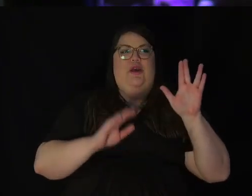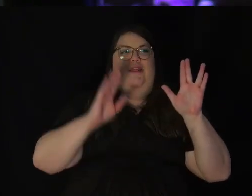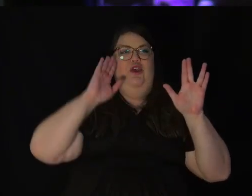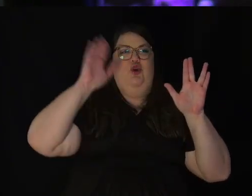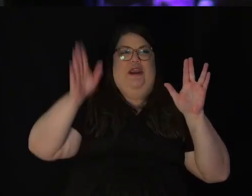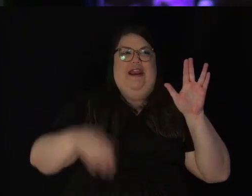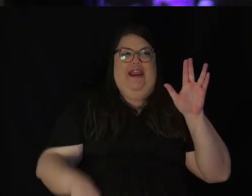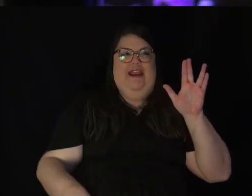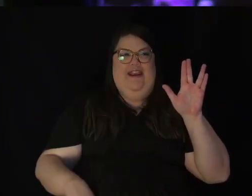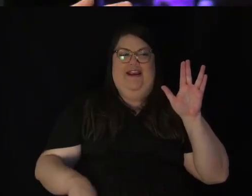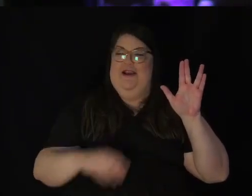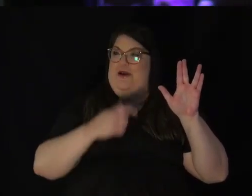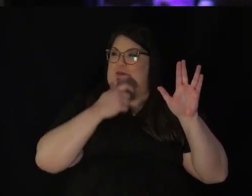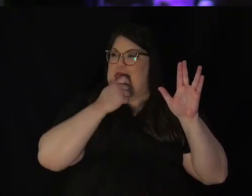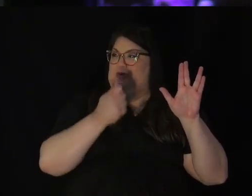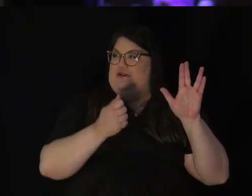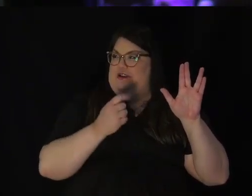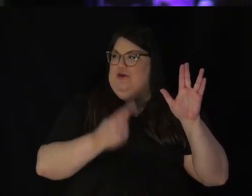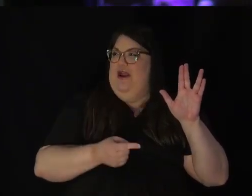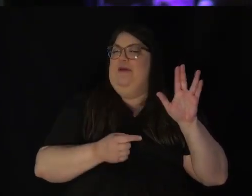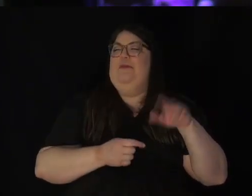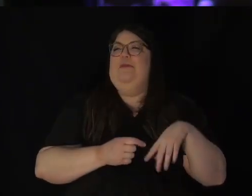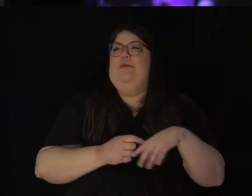greeting. Isn't that interesting? Anyway,